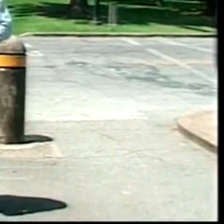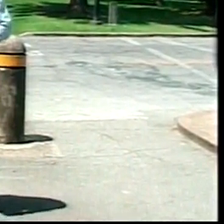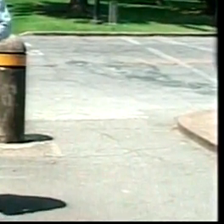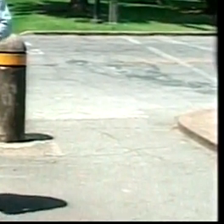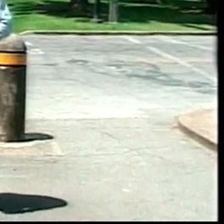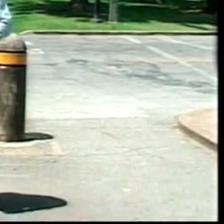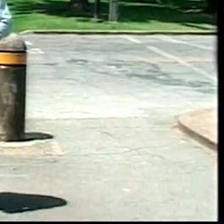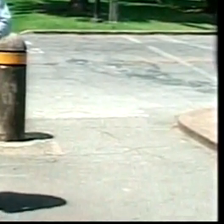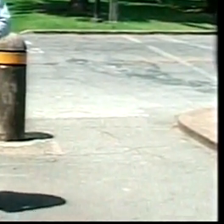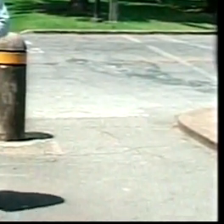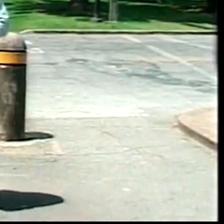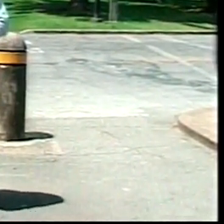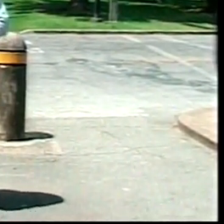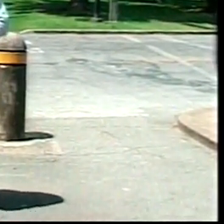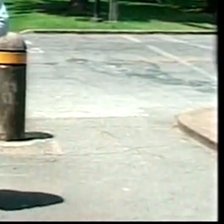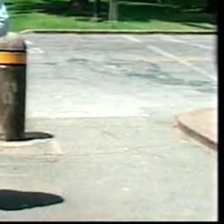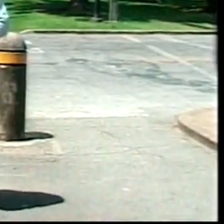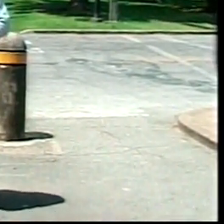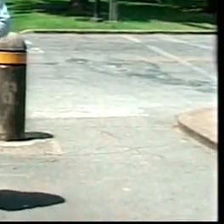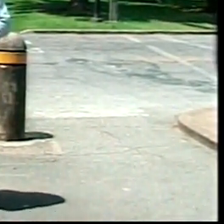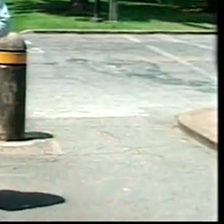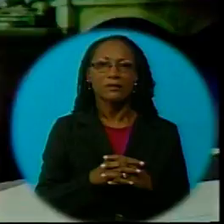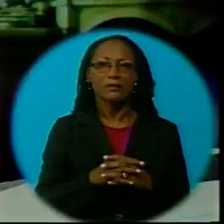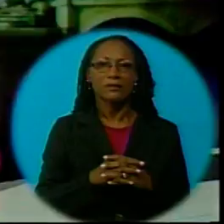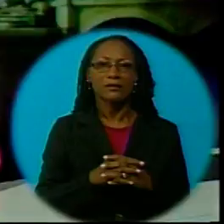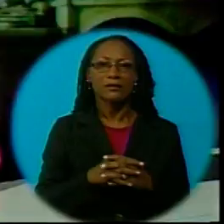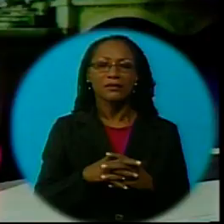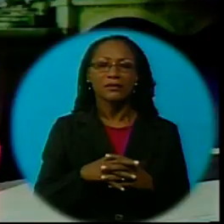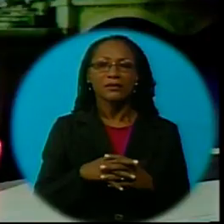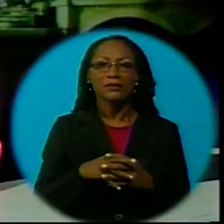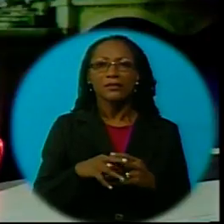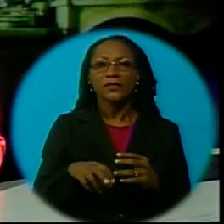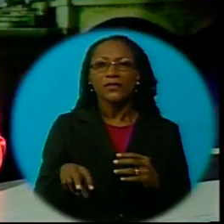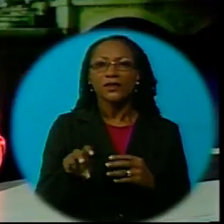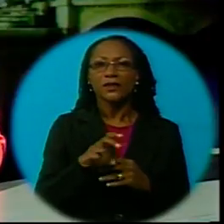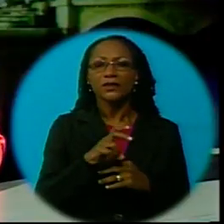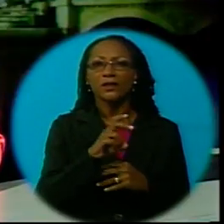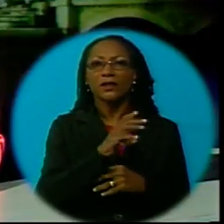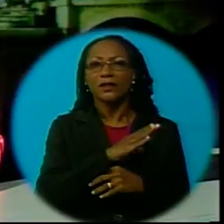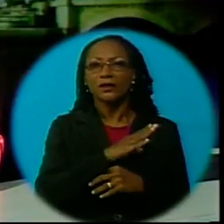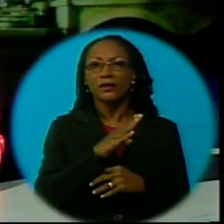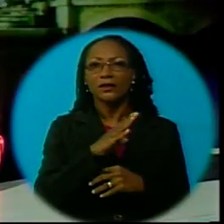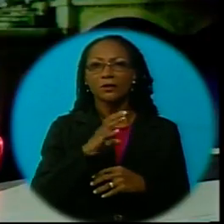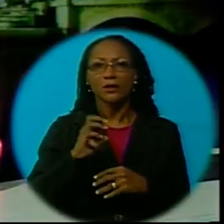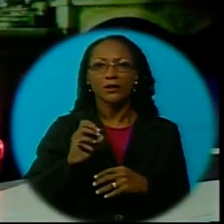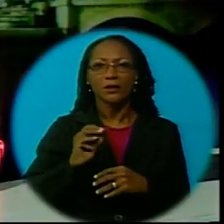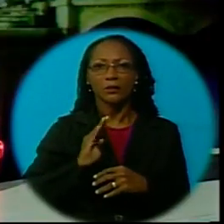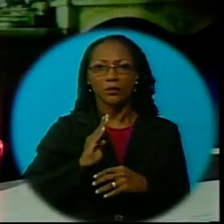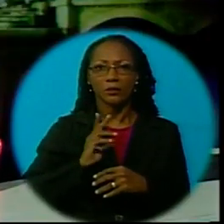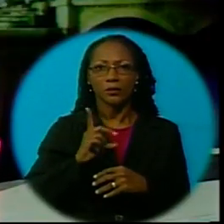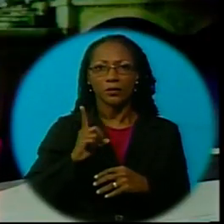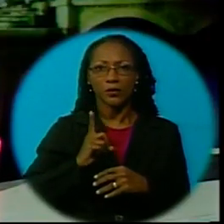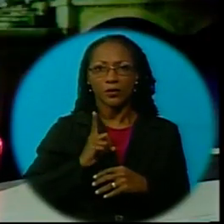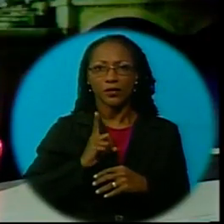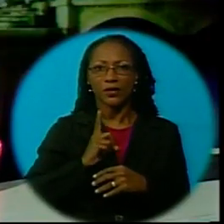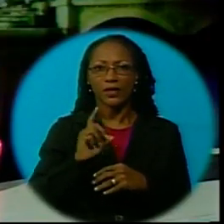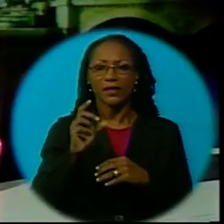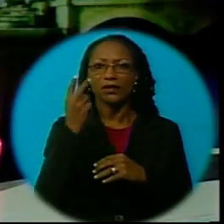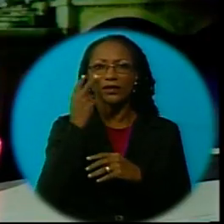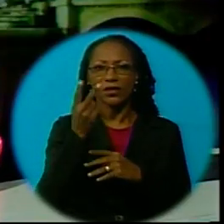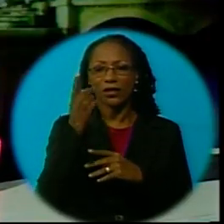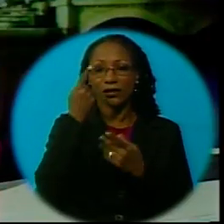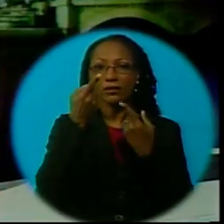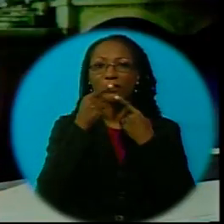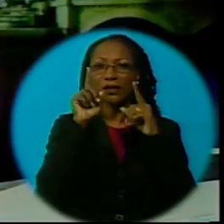year. I'm Shane Seeley for CBC News. Shane, thanks. The Transport Board is actively looking